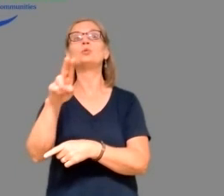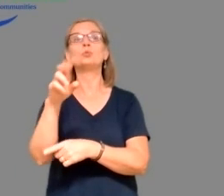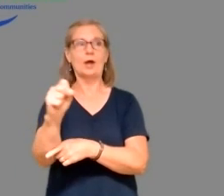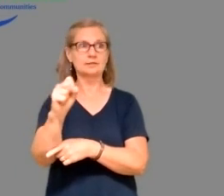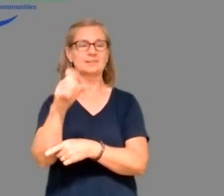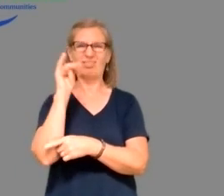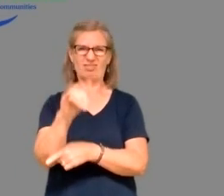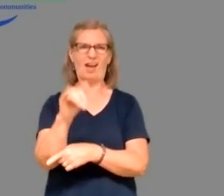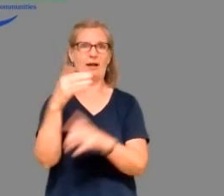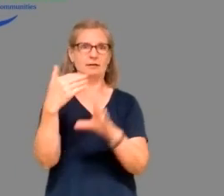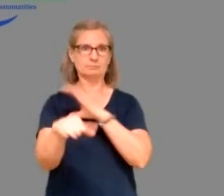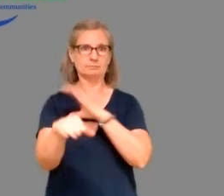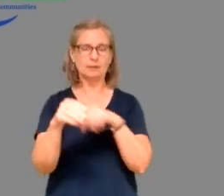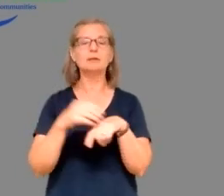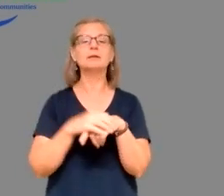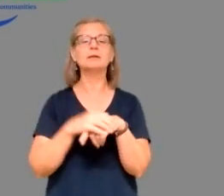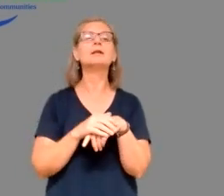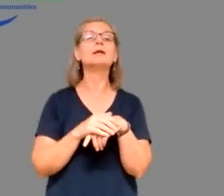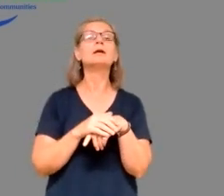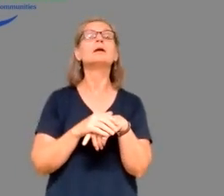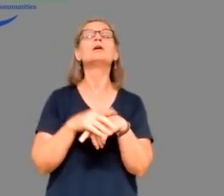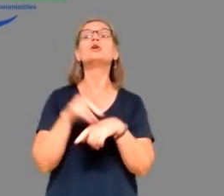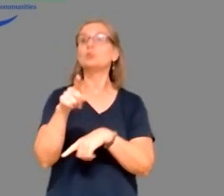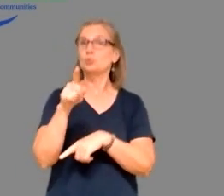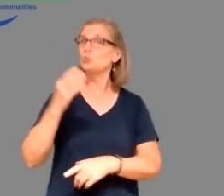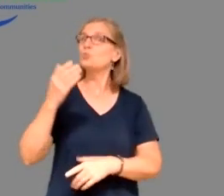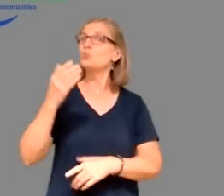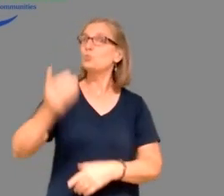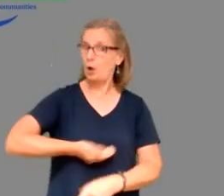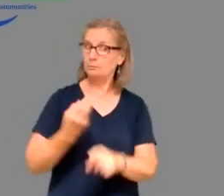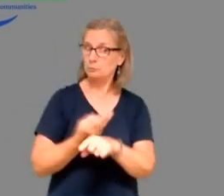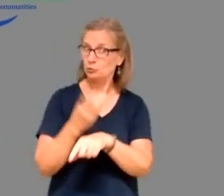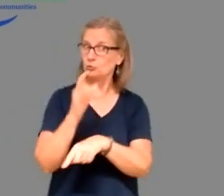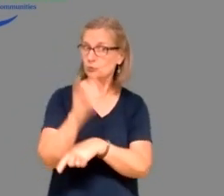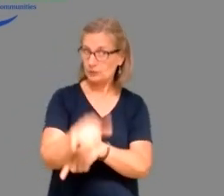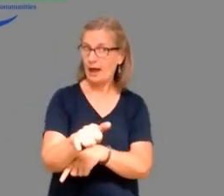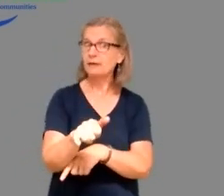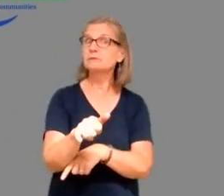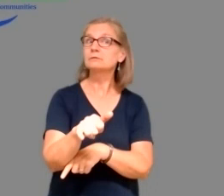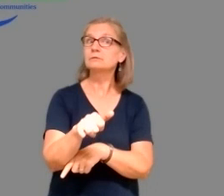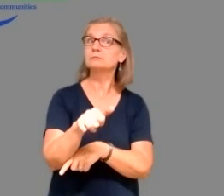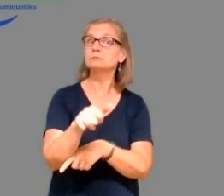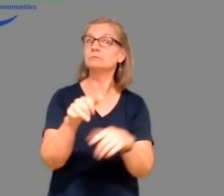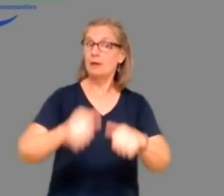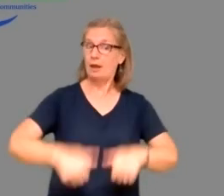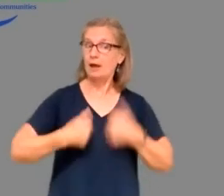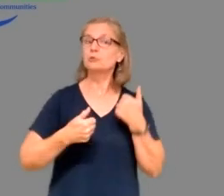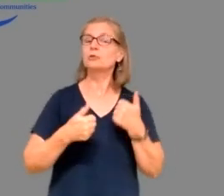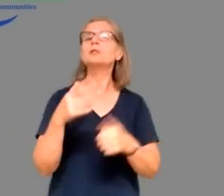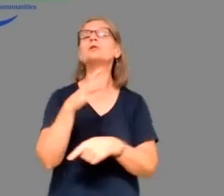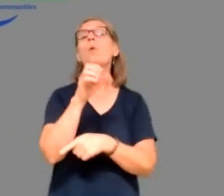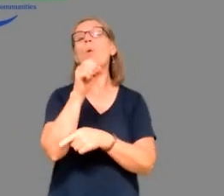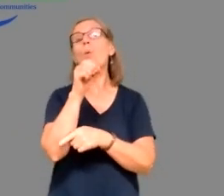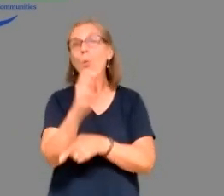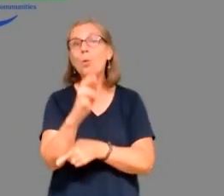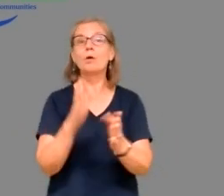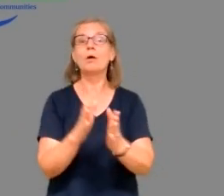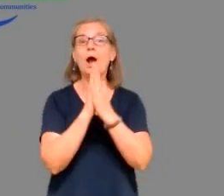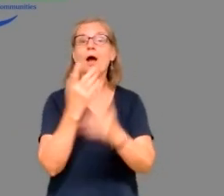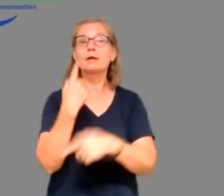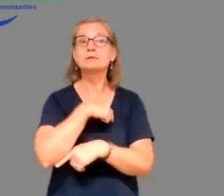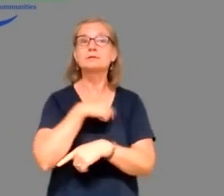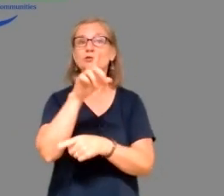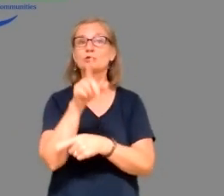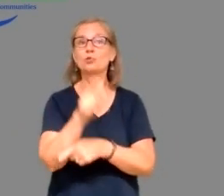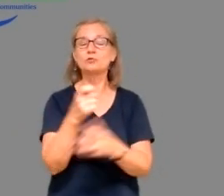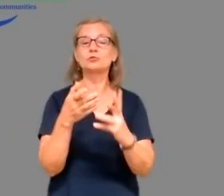ask questions in our live chat. And Brian and I will just kind of try to address everything that we can.